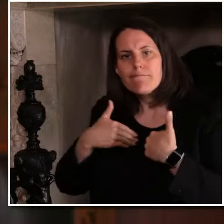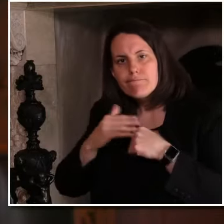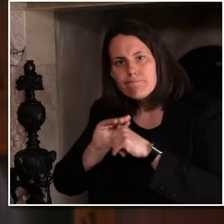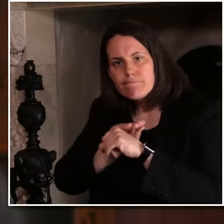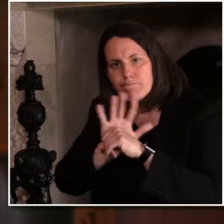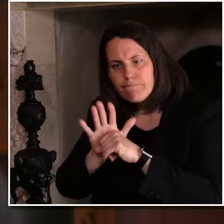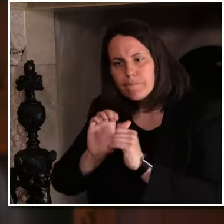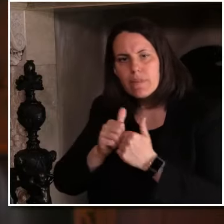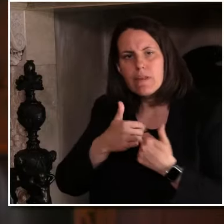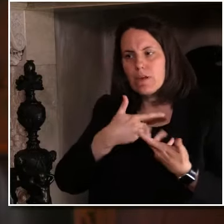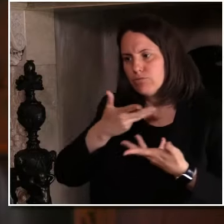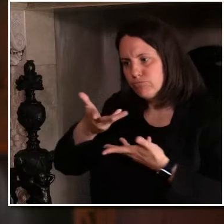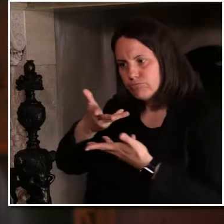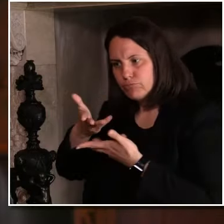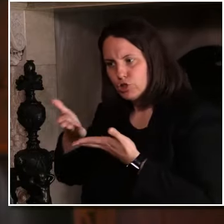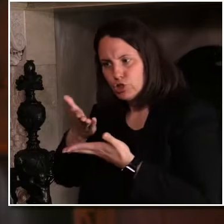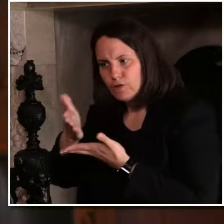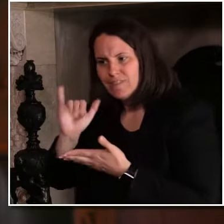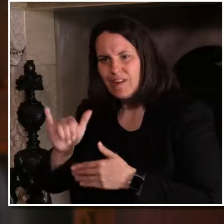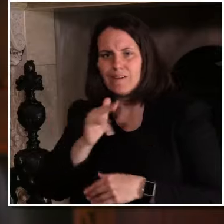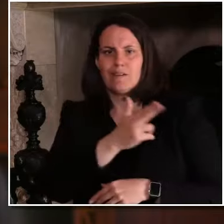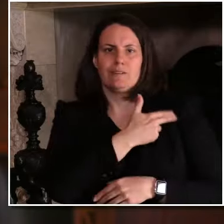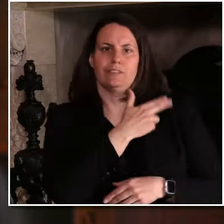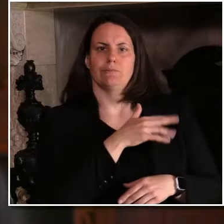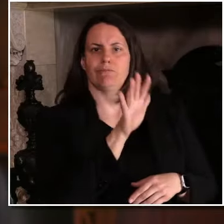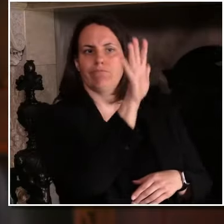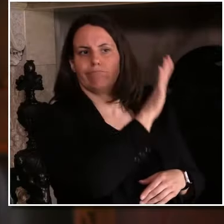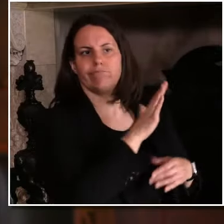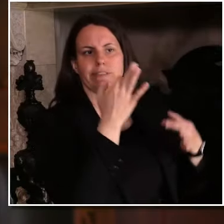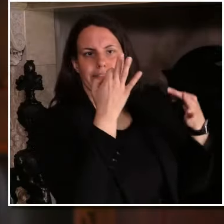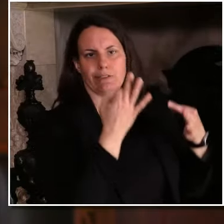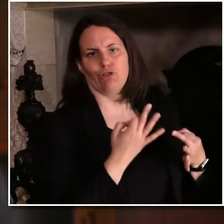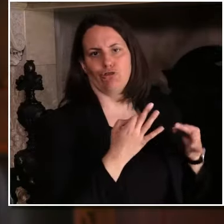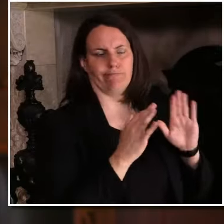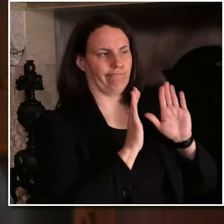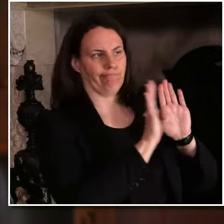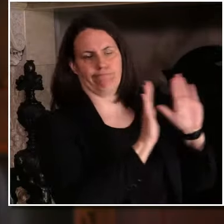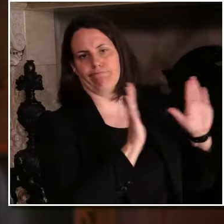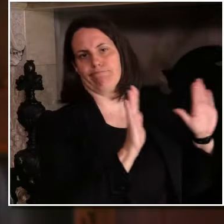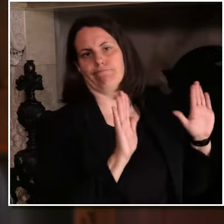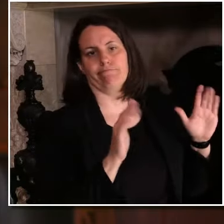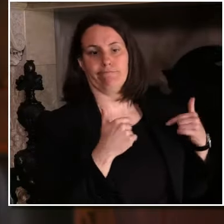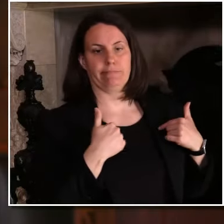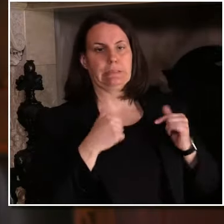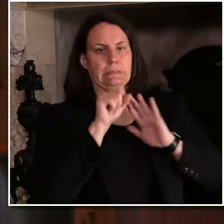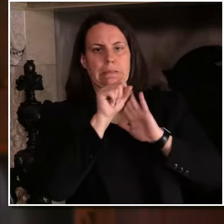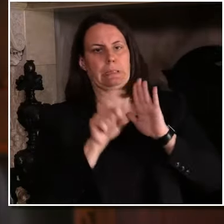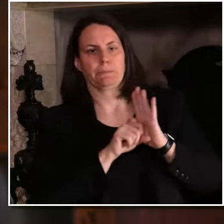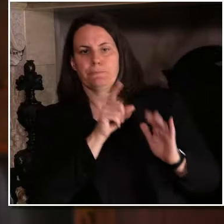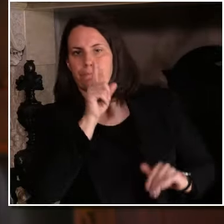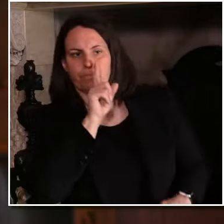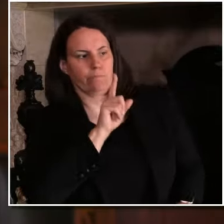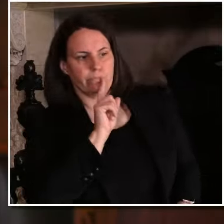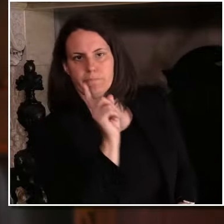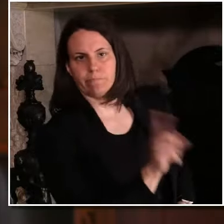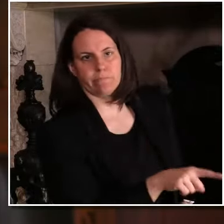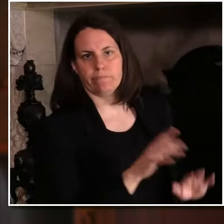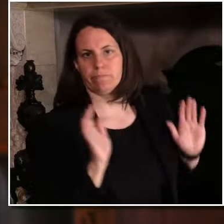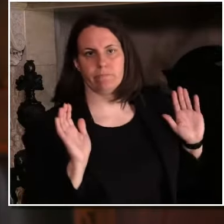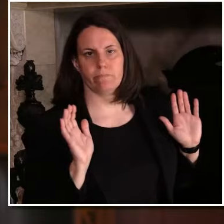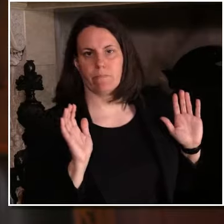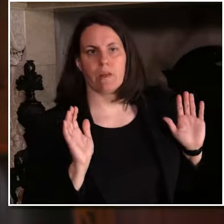made calculations about the kind of care they were going to need to defer moving forward. And so I think we are actively engaged with them